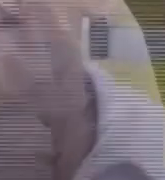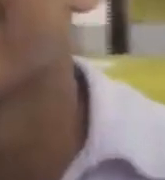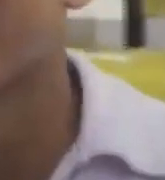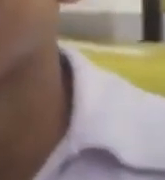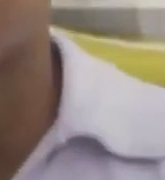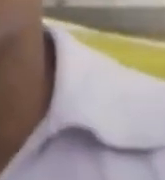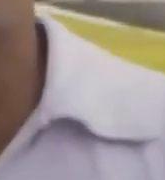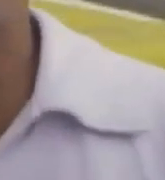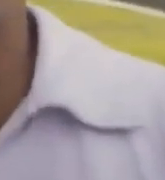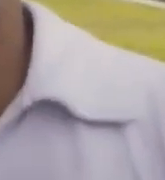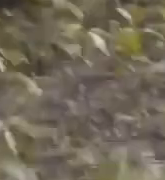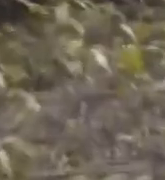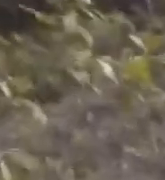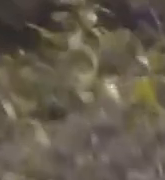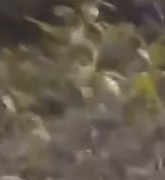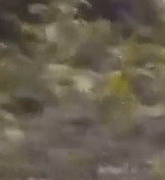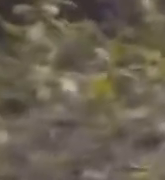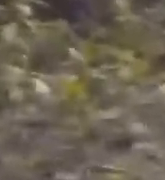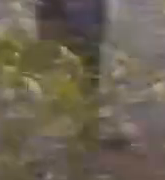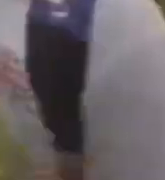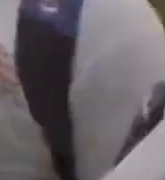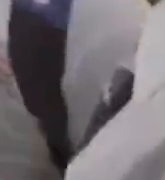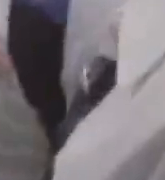social biology.